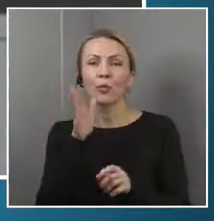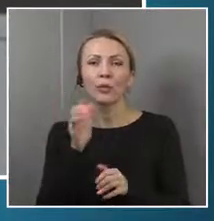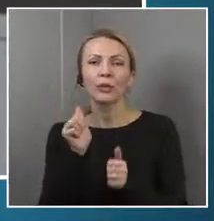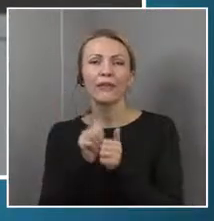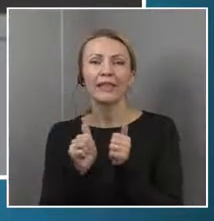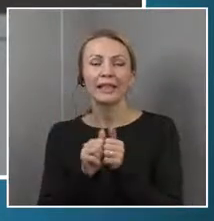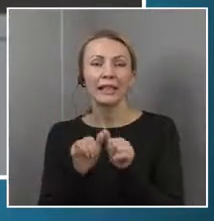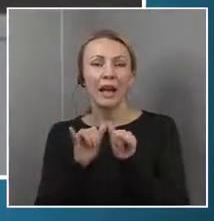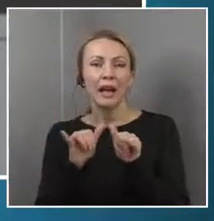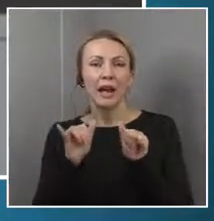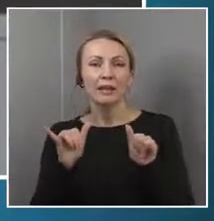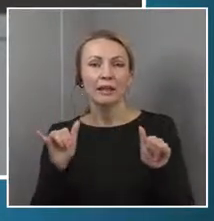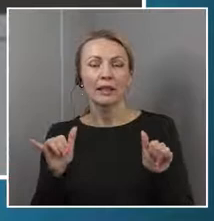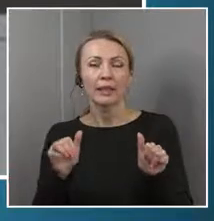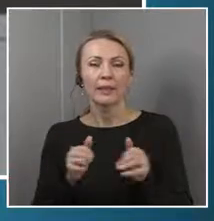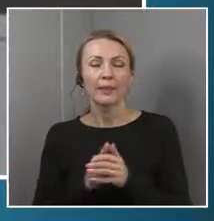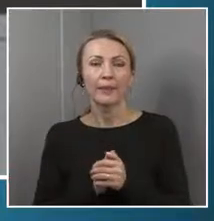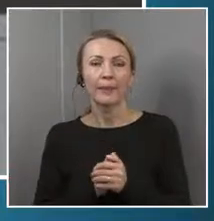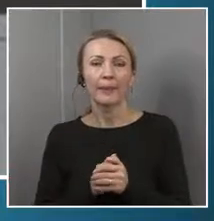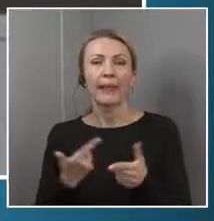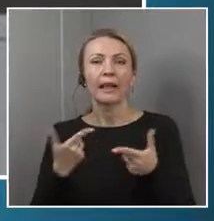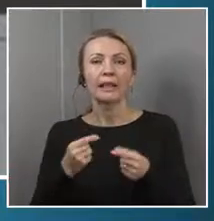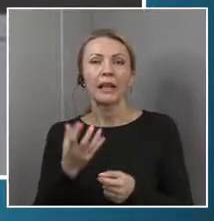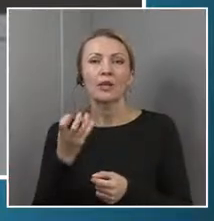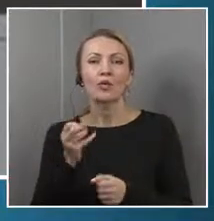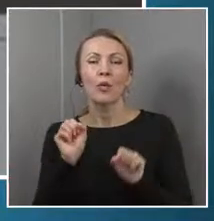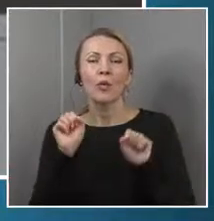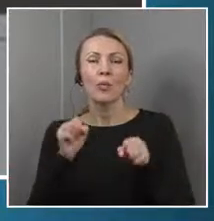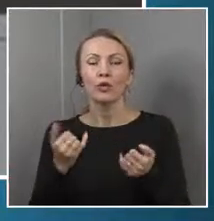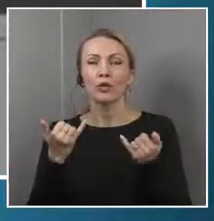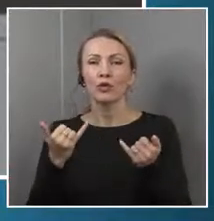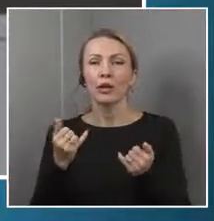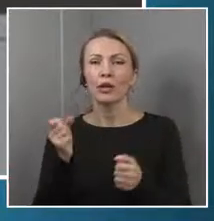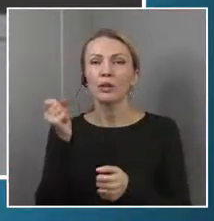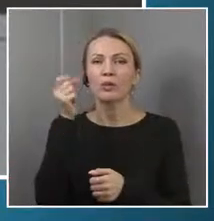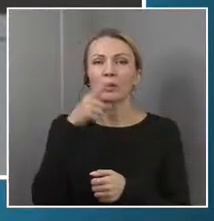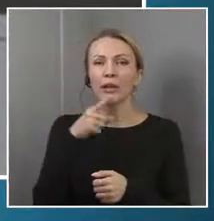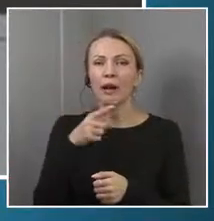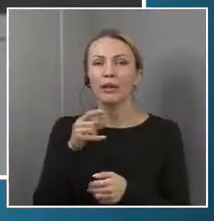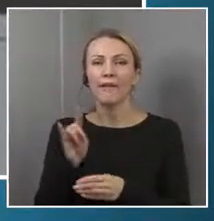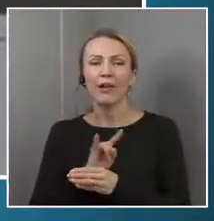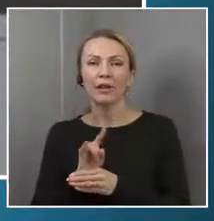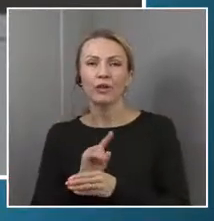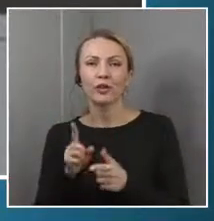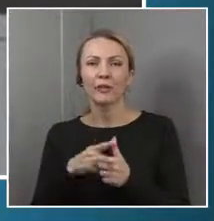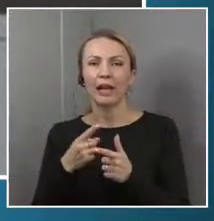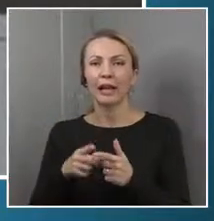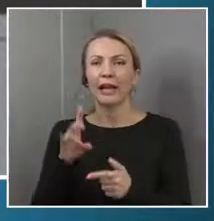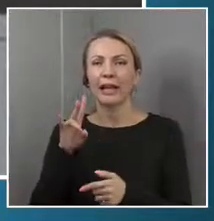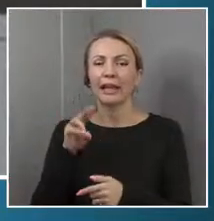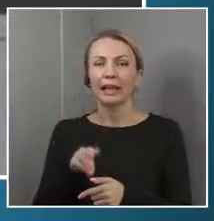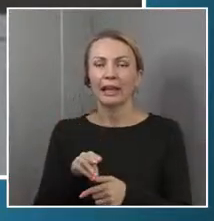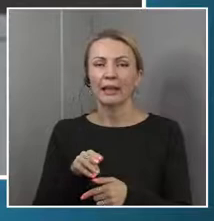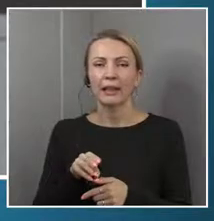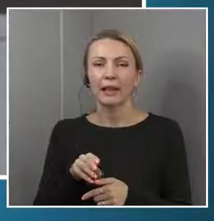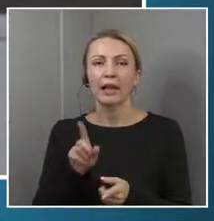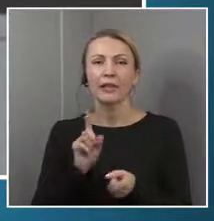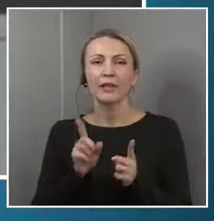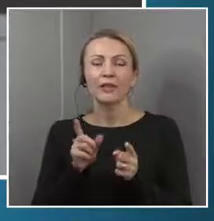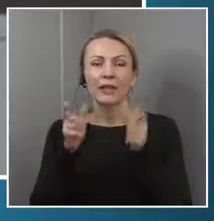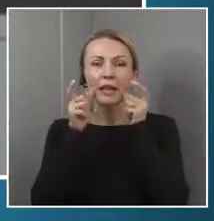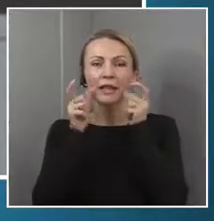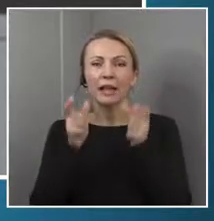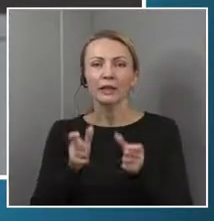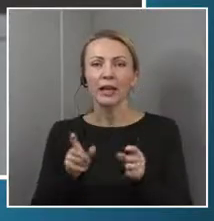And I think what will have potential and where there is a potential for growth and where you